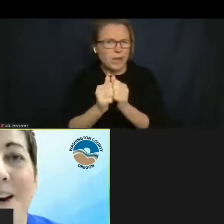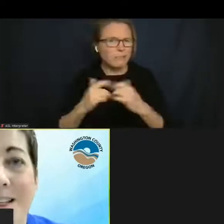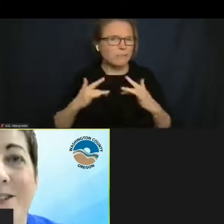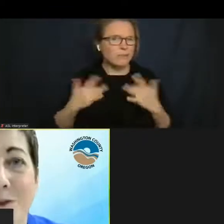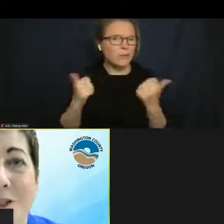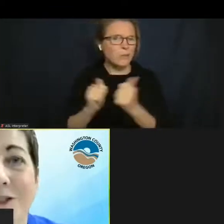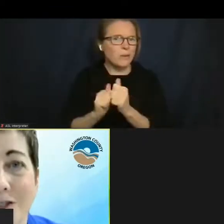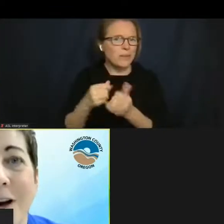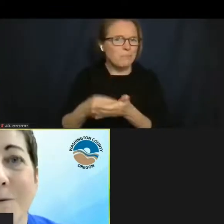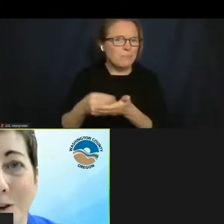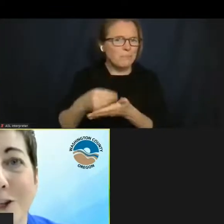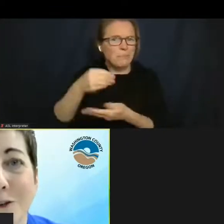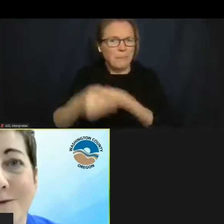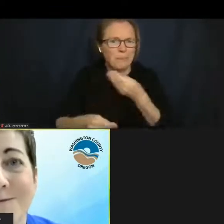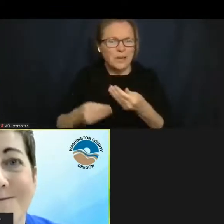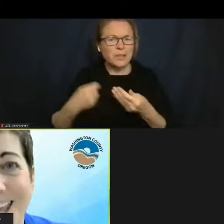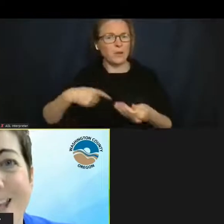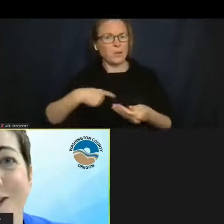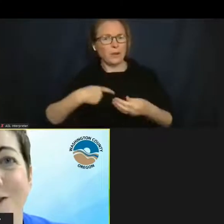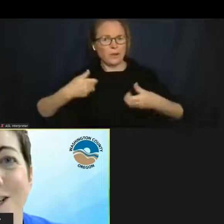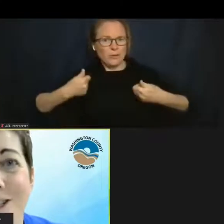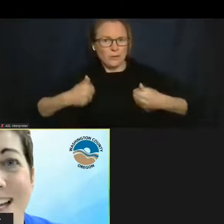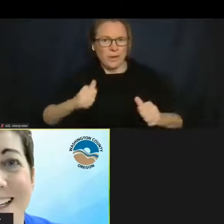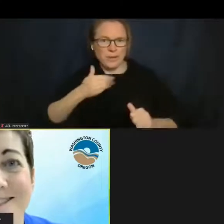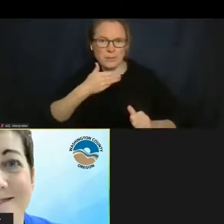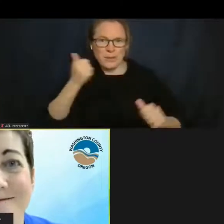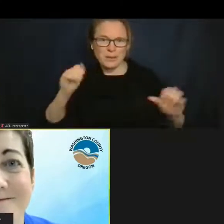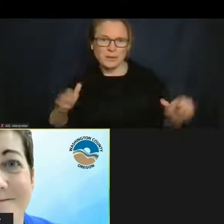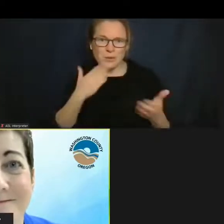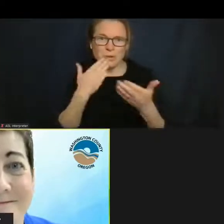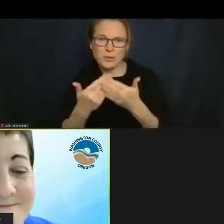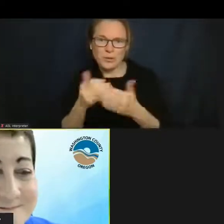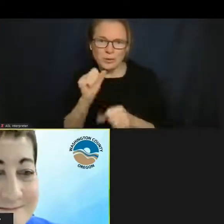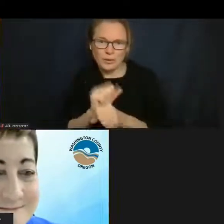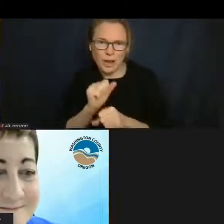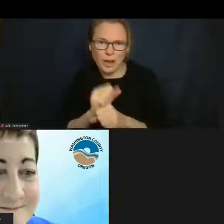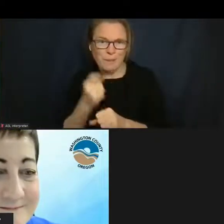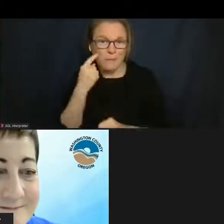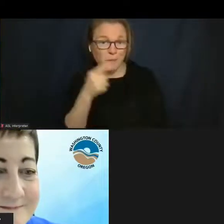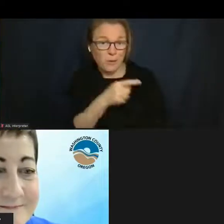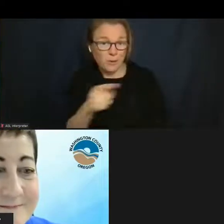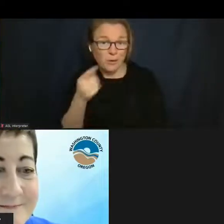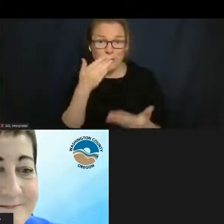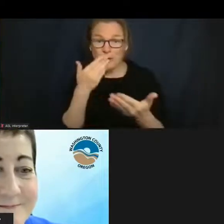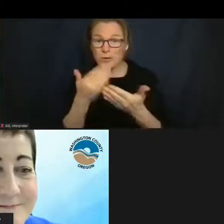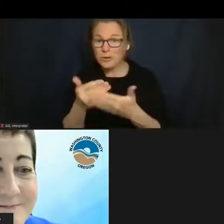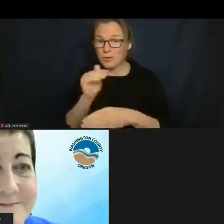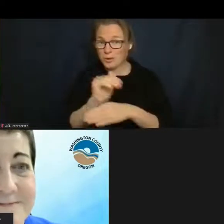we're trying to do a good job for you. Thank you and good night. Good night.